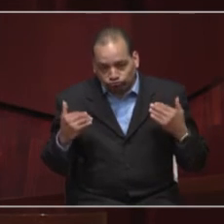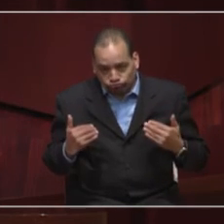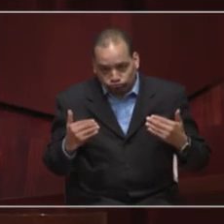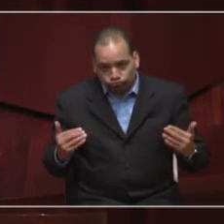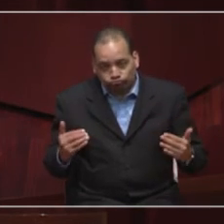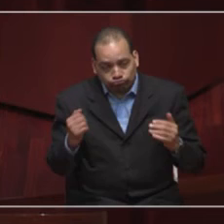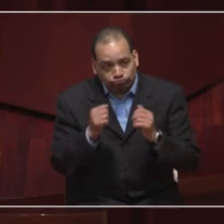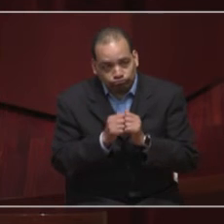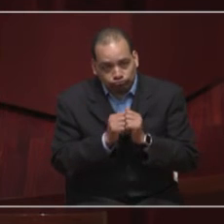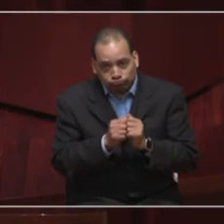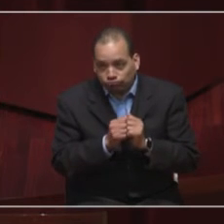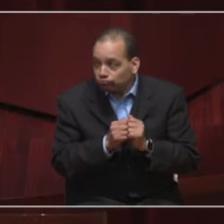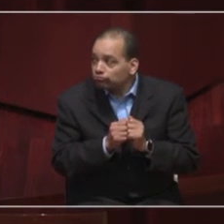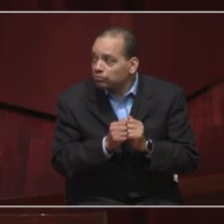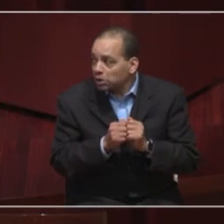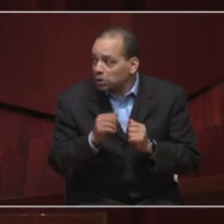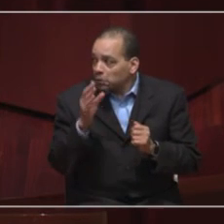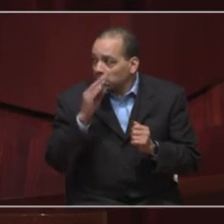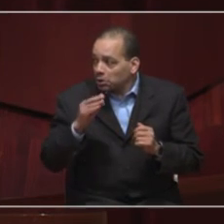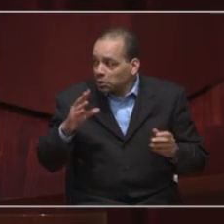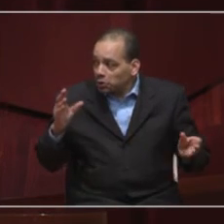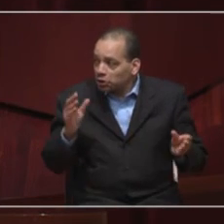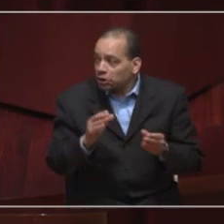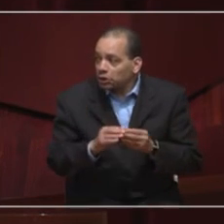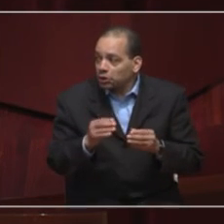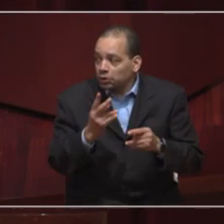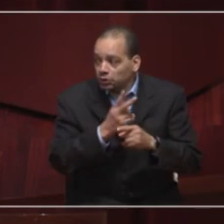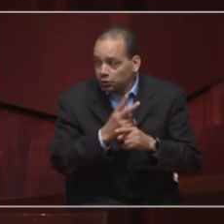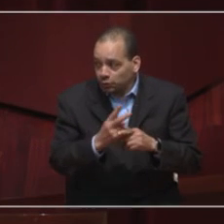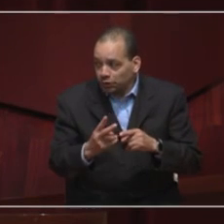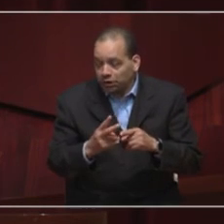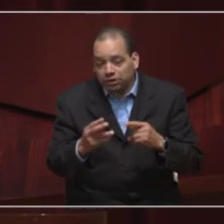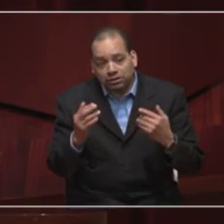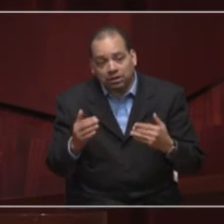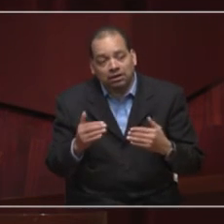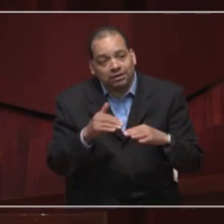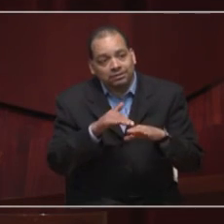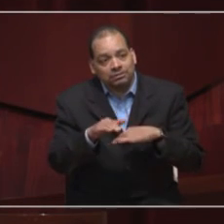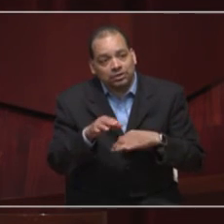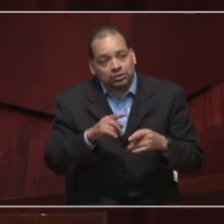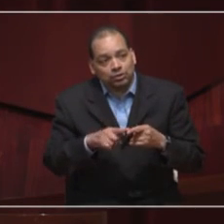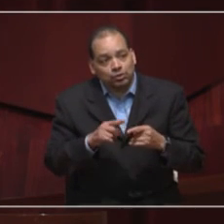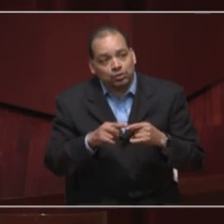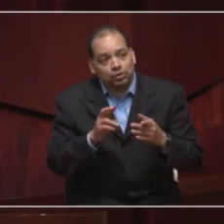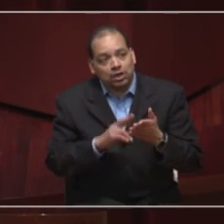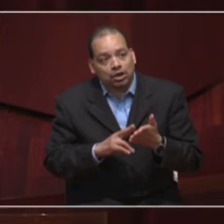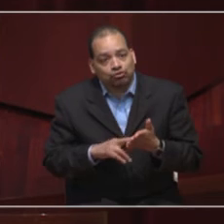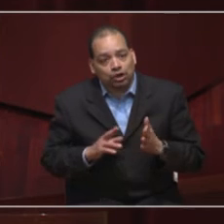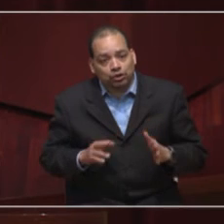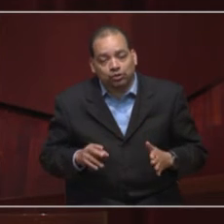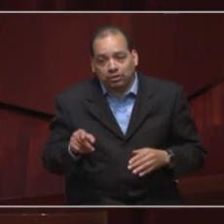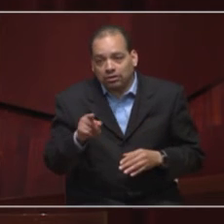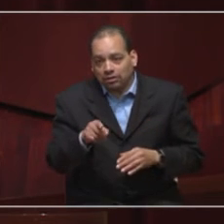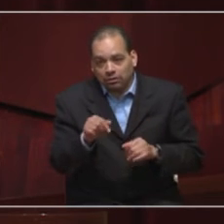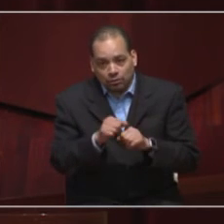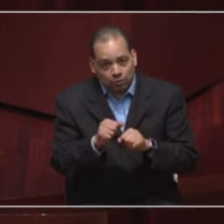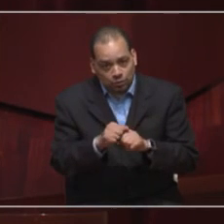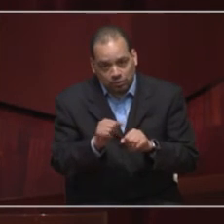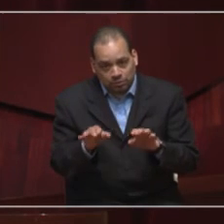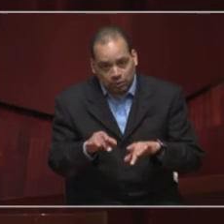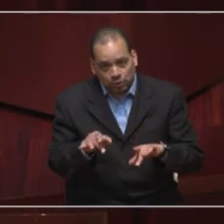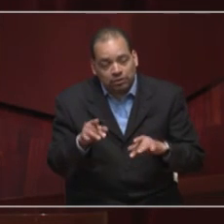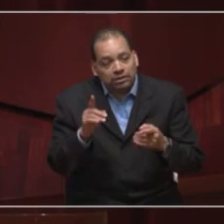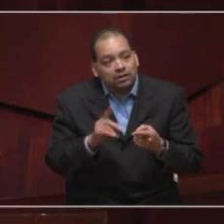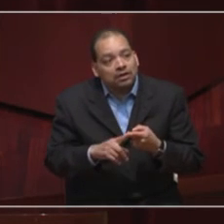And it takes about 2 weeks. I submit the deployment package to the contractor, and they do their magic, and suddenly the 2